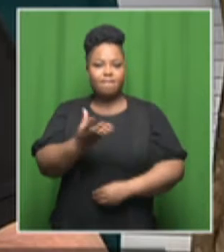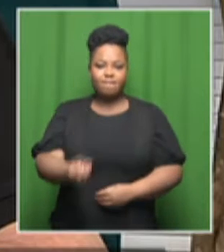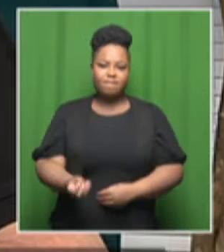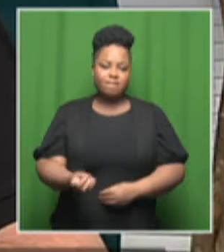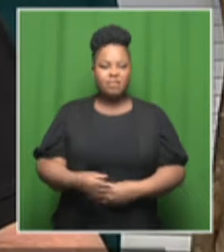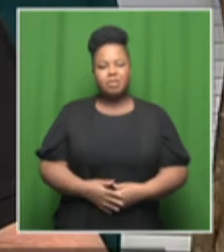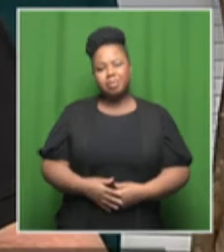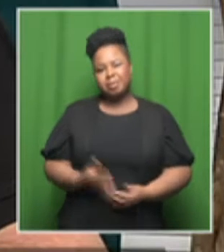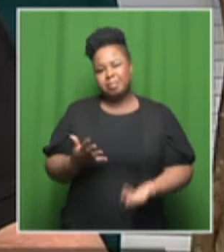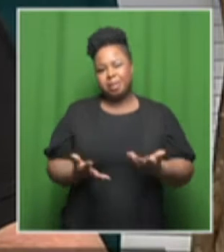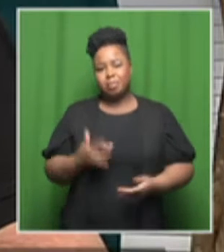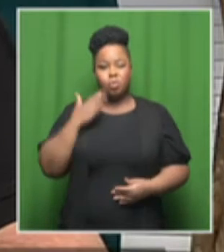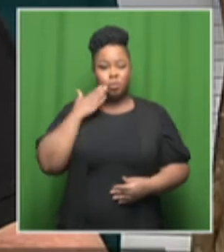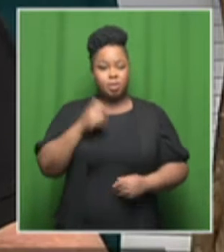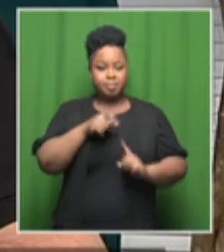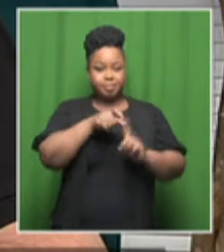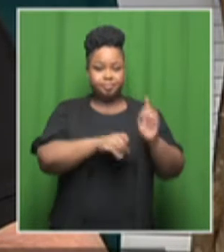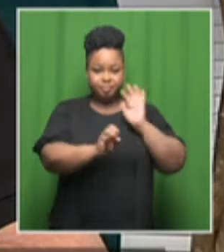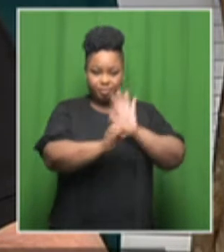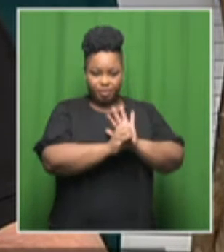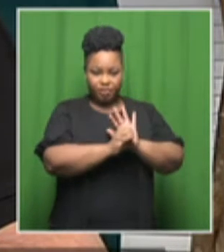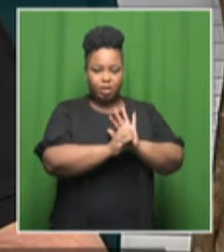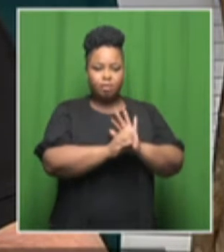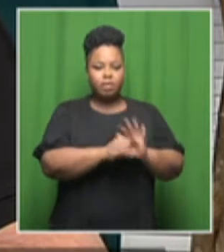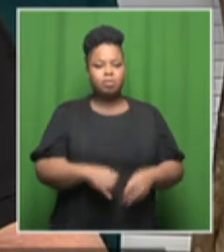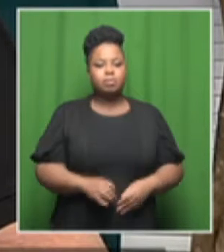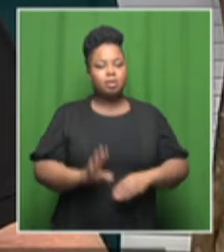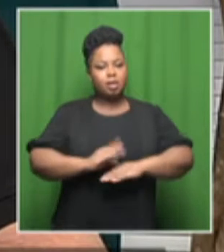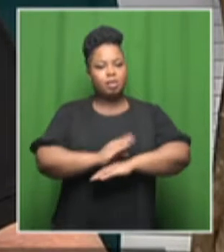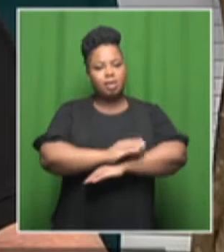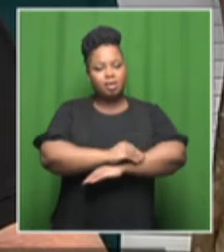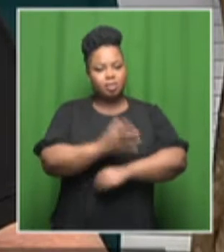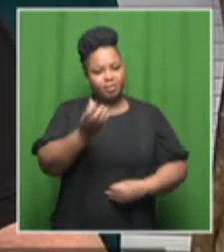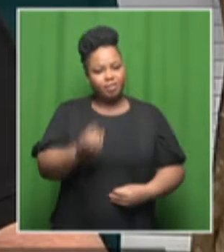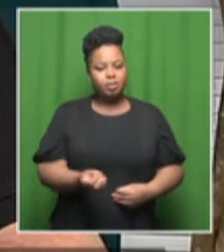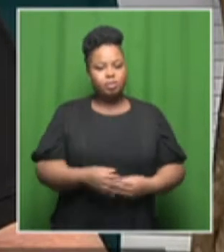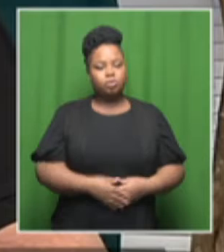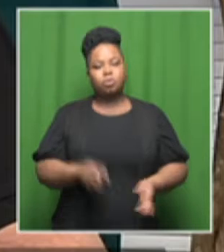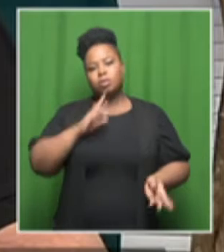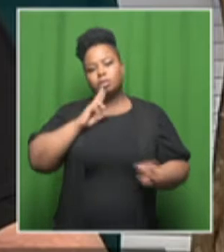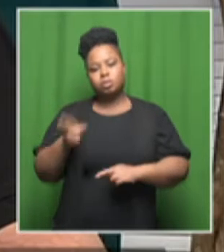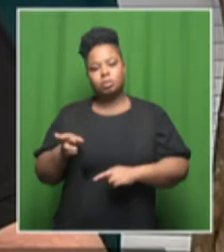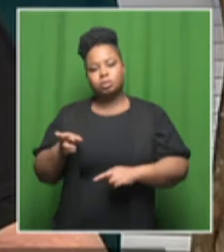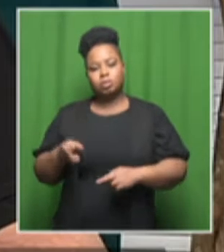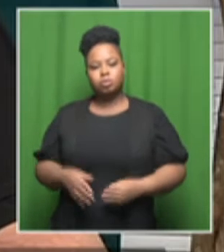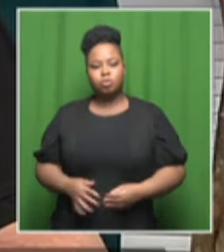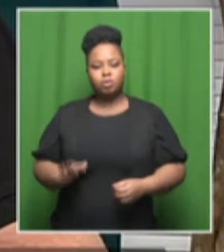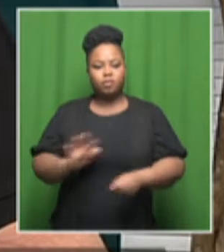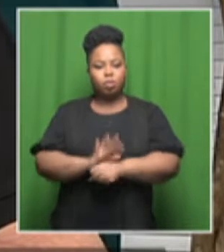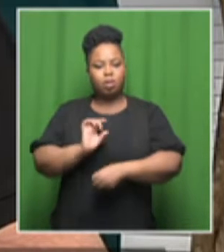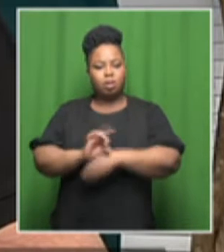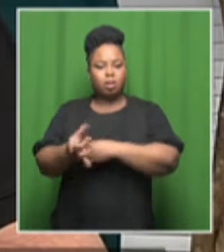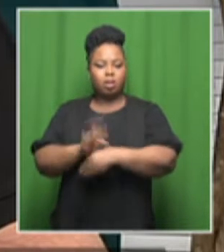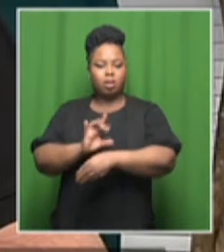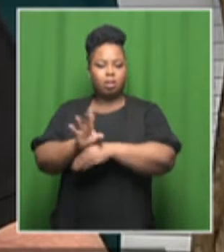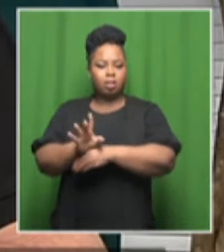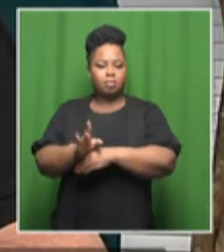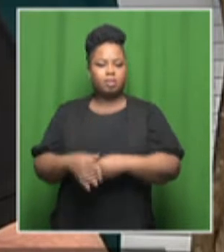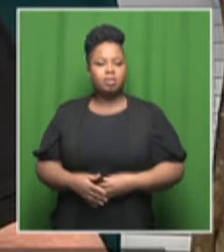the patient is diagnosed, we prefer the patient to be referred for a full consultation